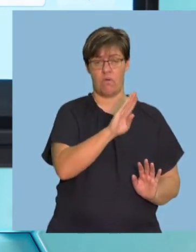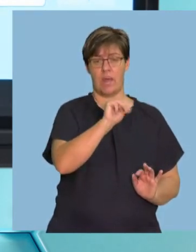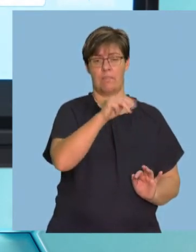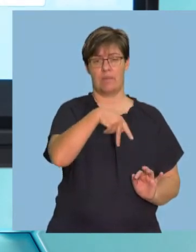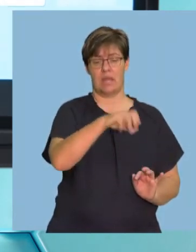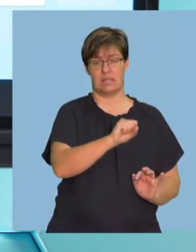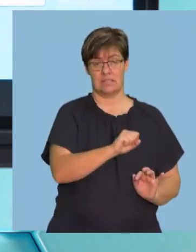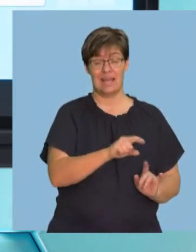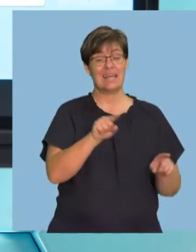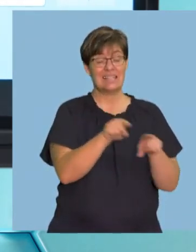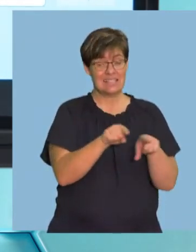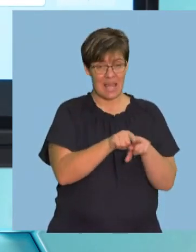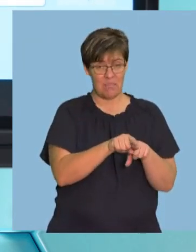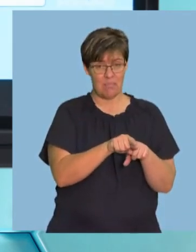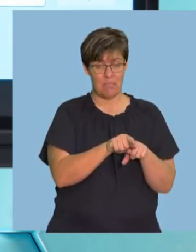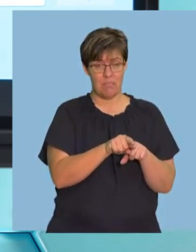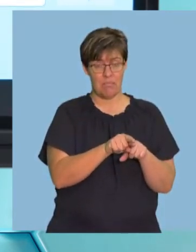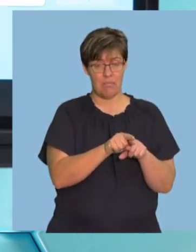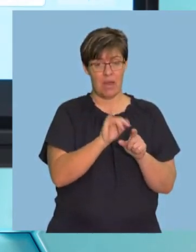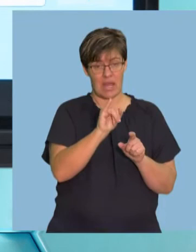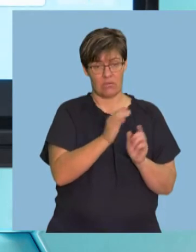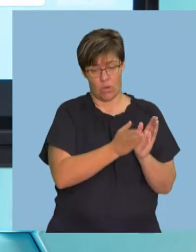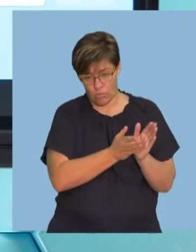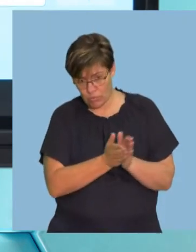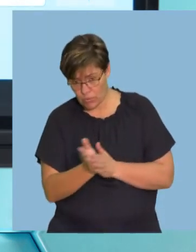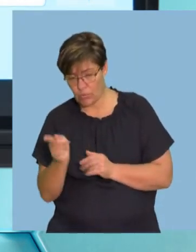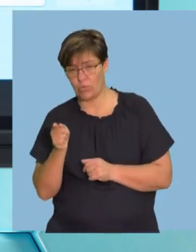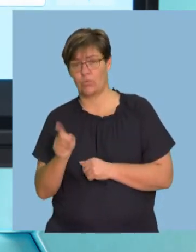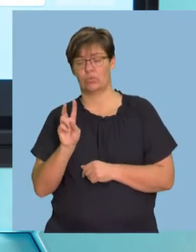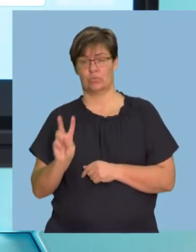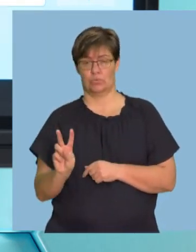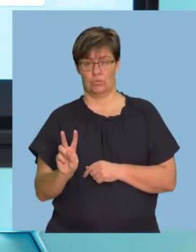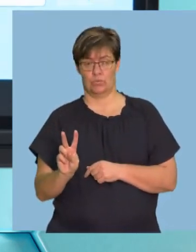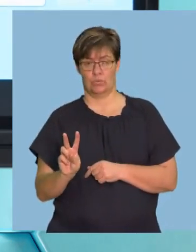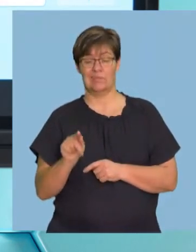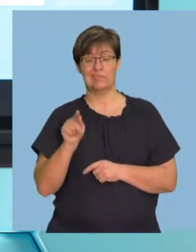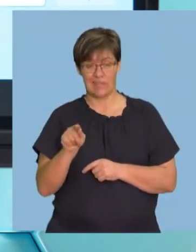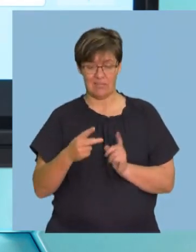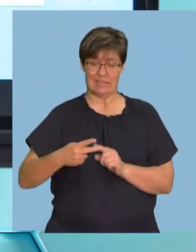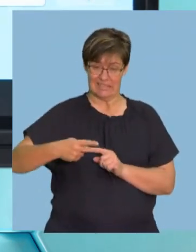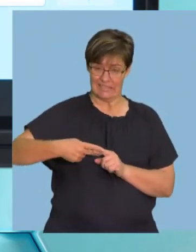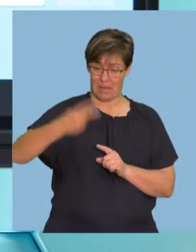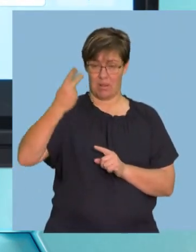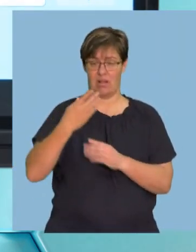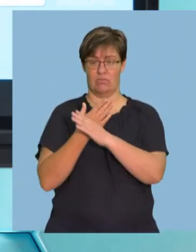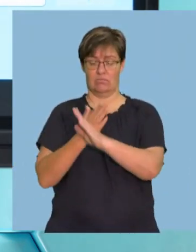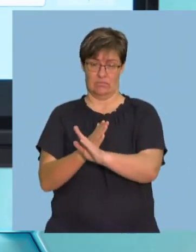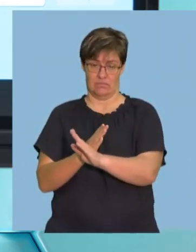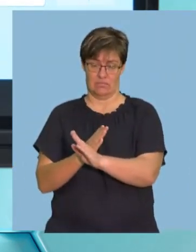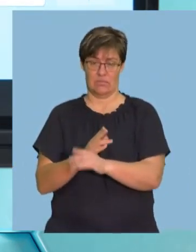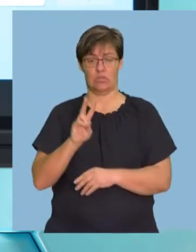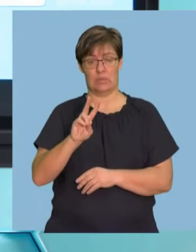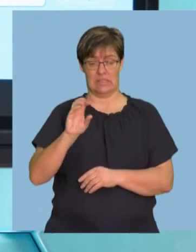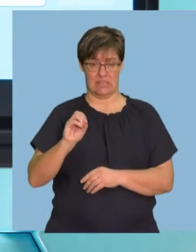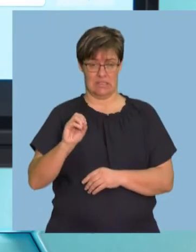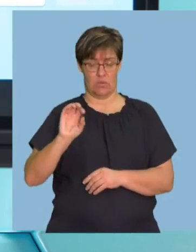will be 0.4 amperes, while the same amount of current actually passes through resistor 2, which is even